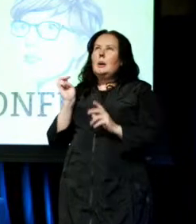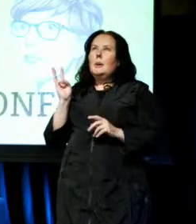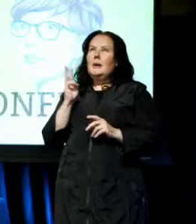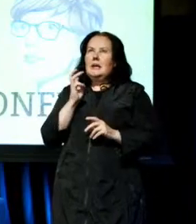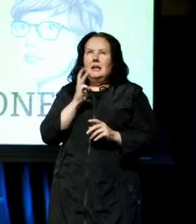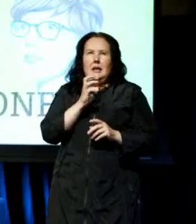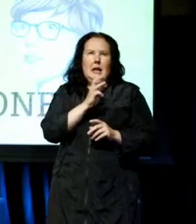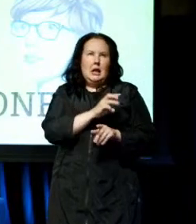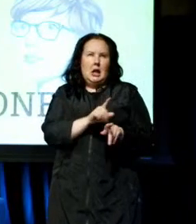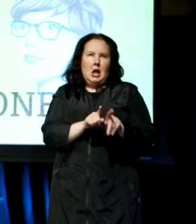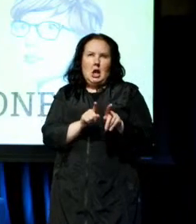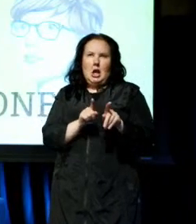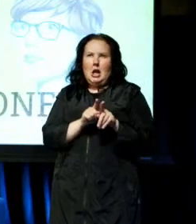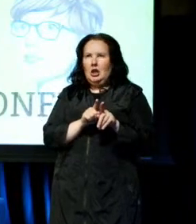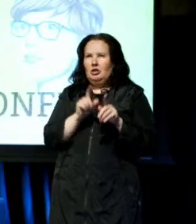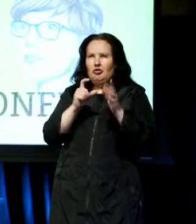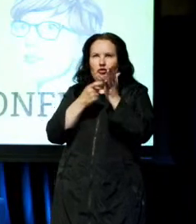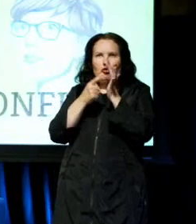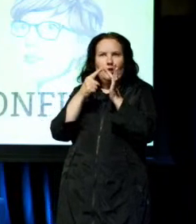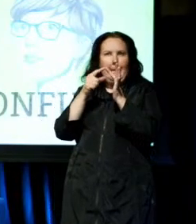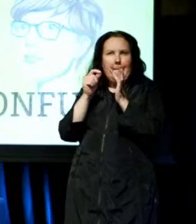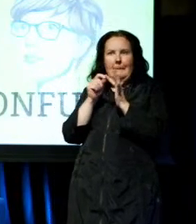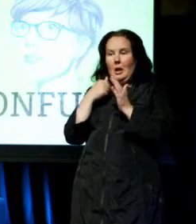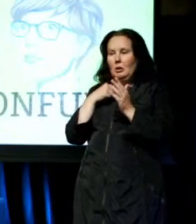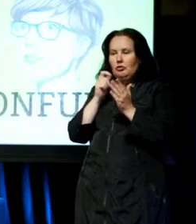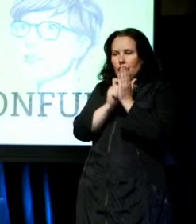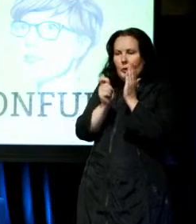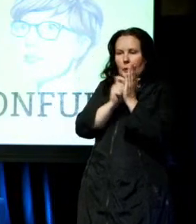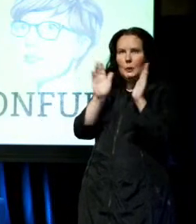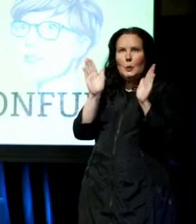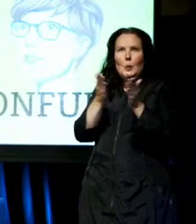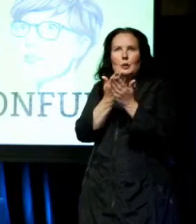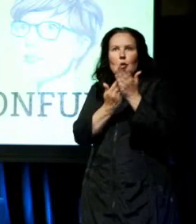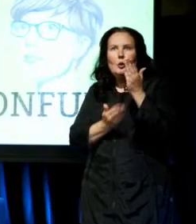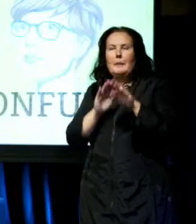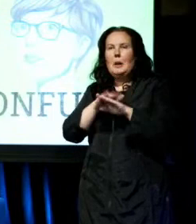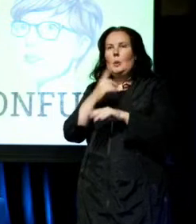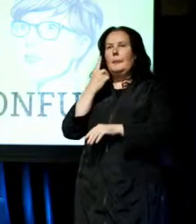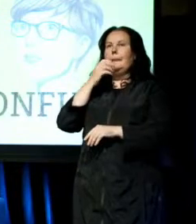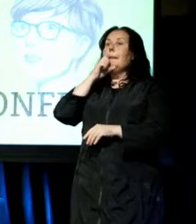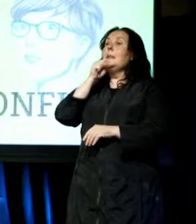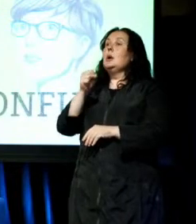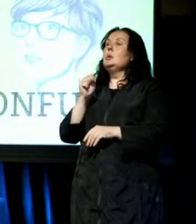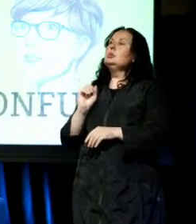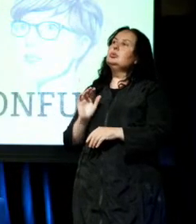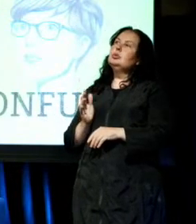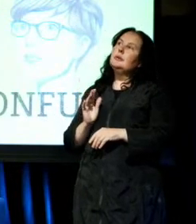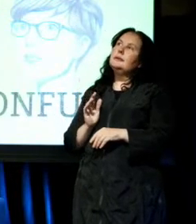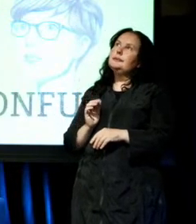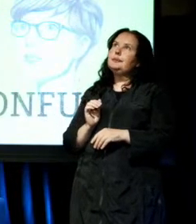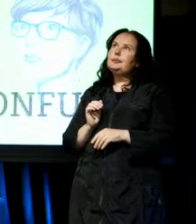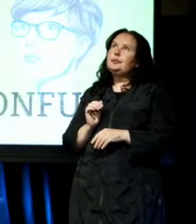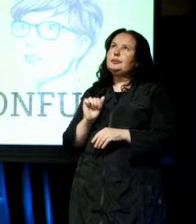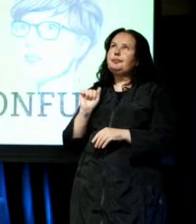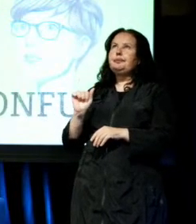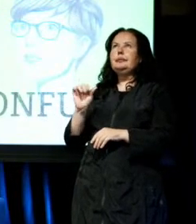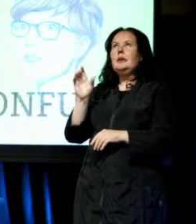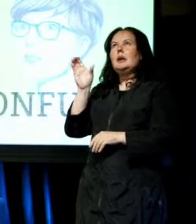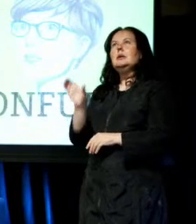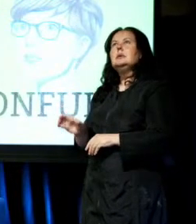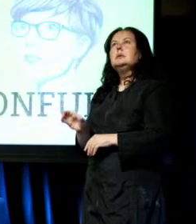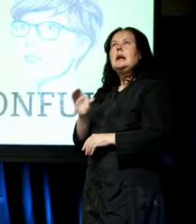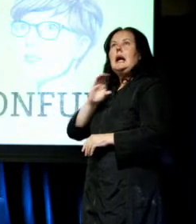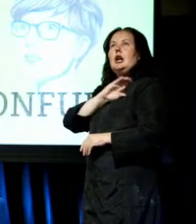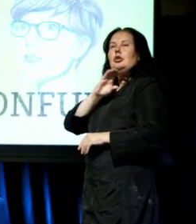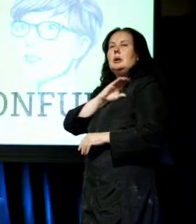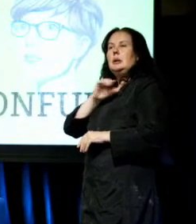like a weird creep or whatever. I wrote a short story about a guy who sort of he like, I don't know, his wife